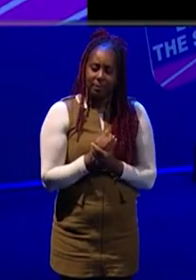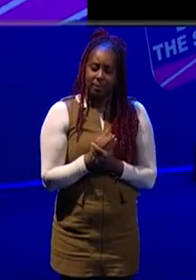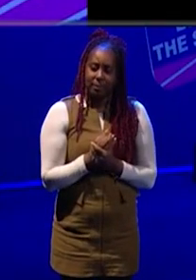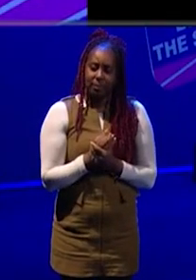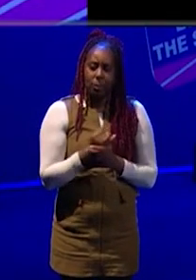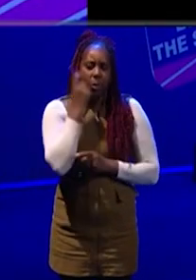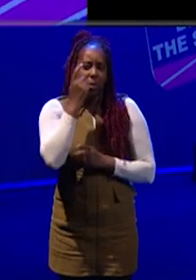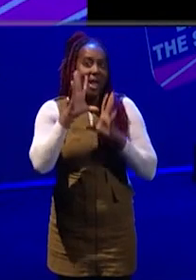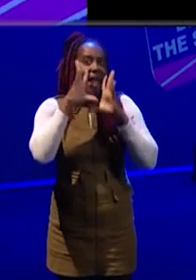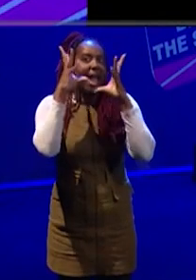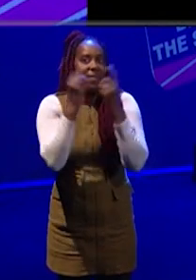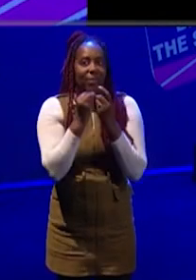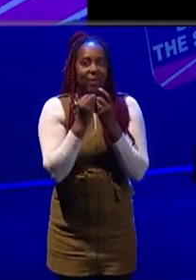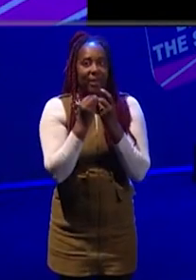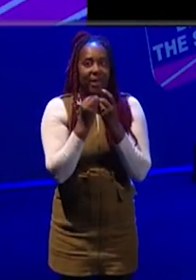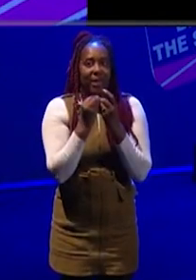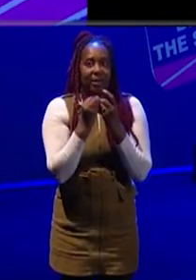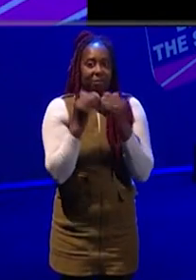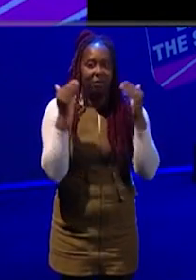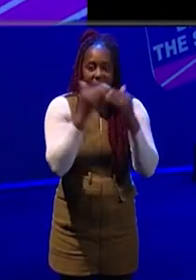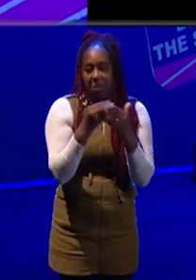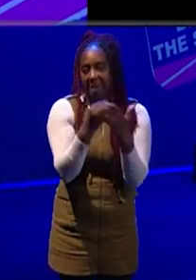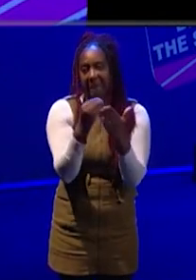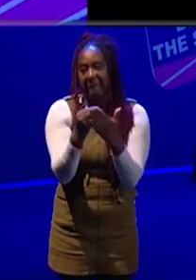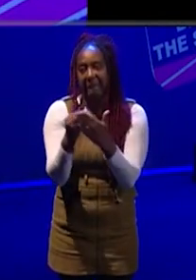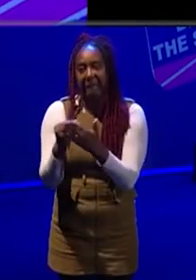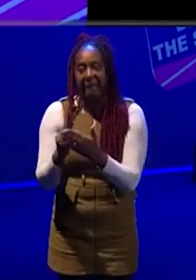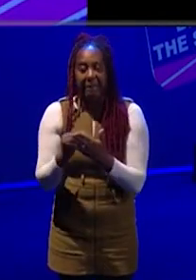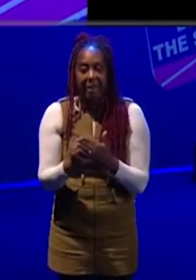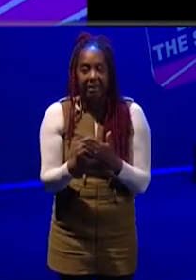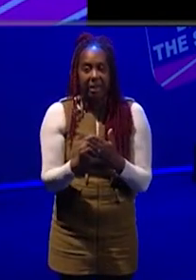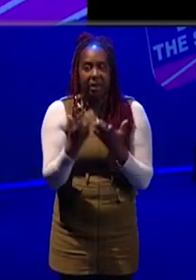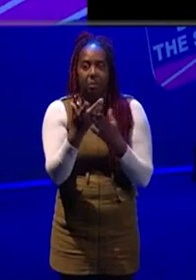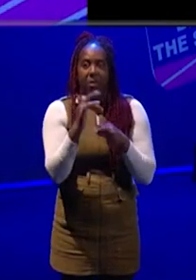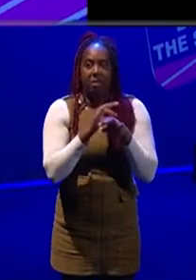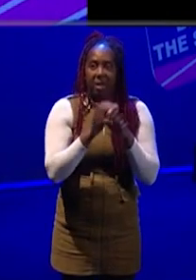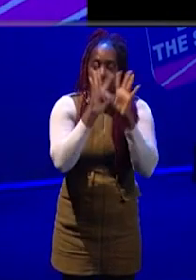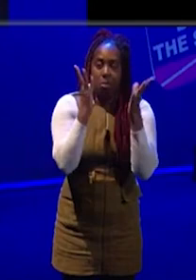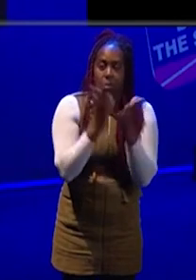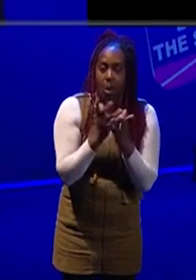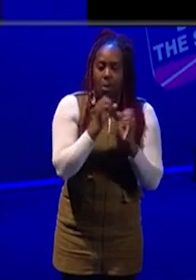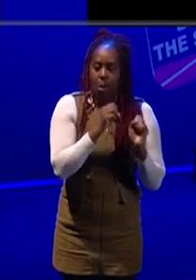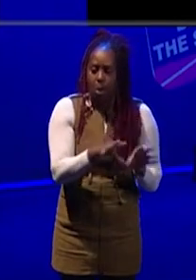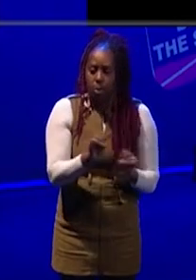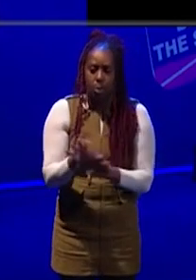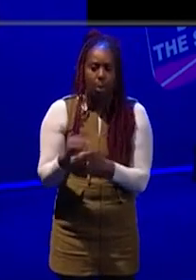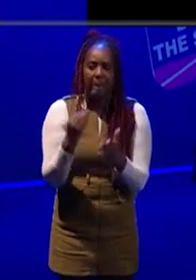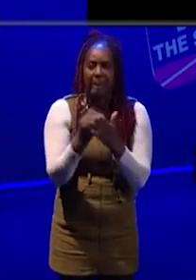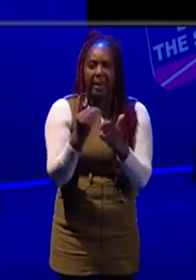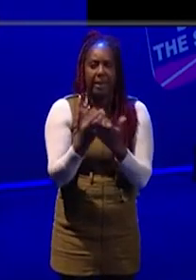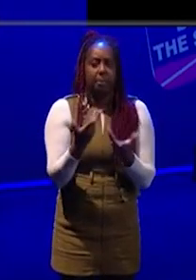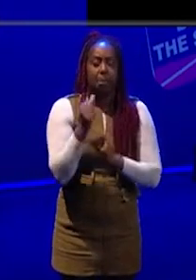we could think everything is about money going back into the industry, because the industry has lost so much money, making such a bold